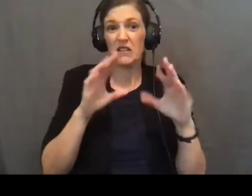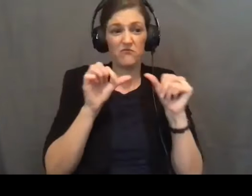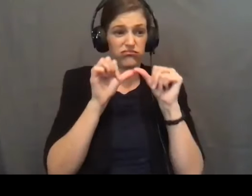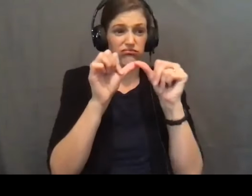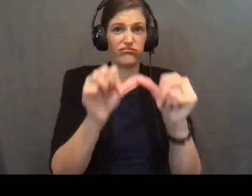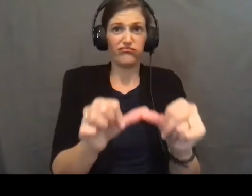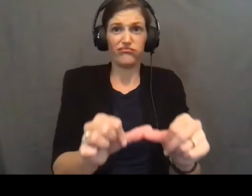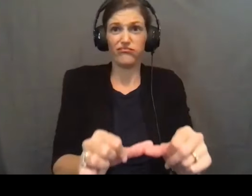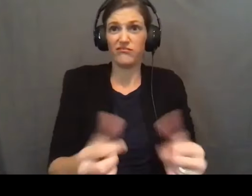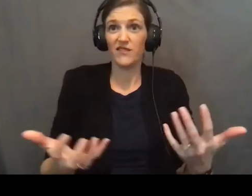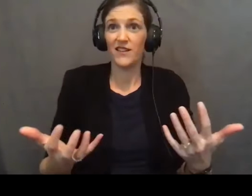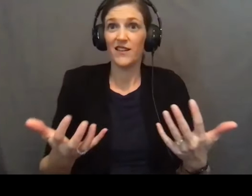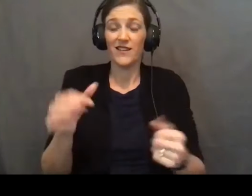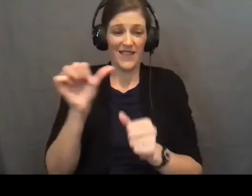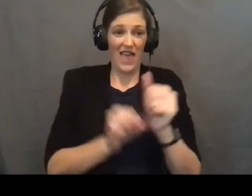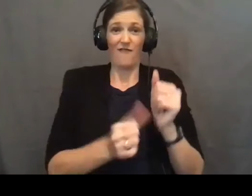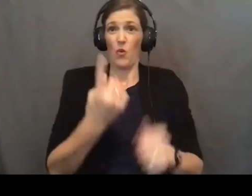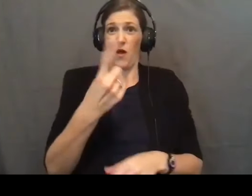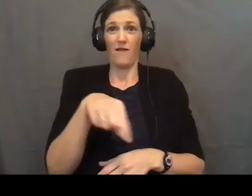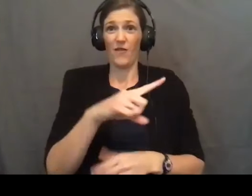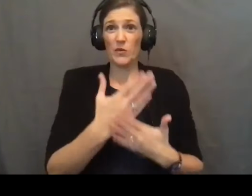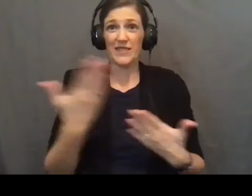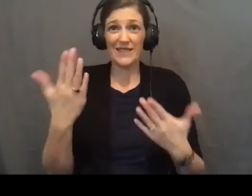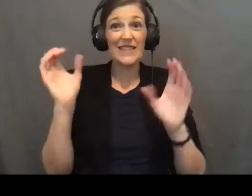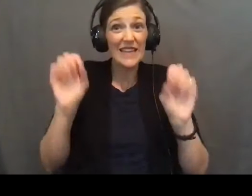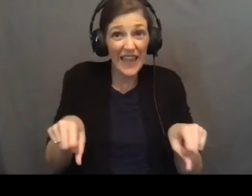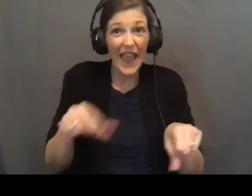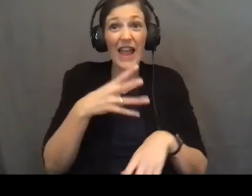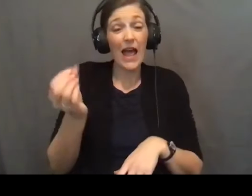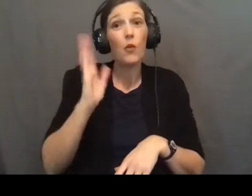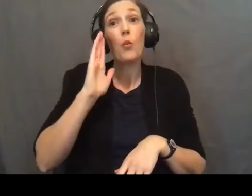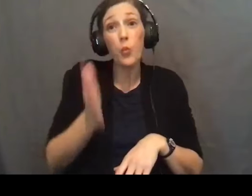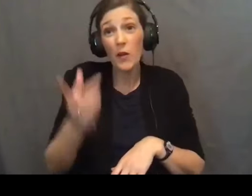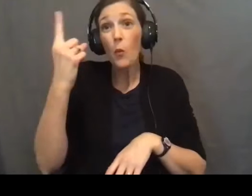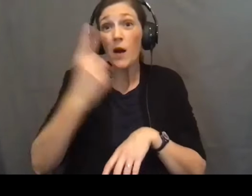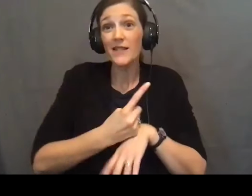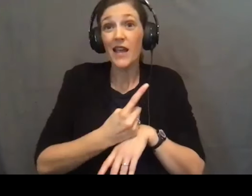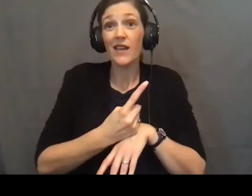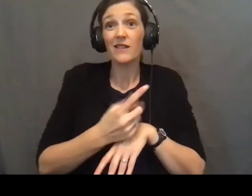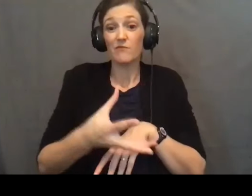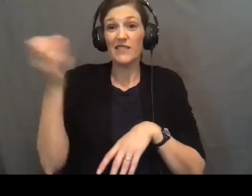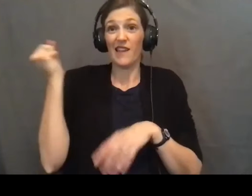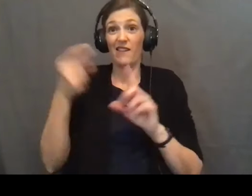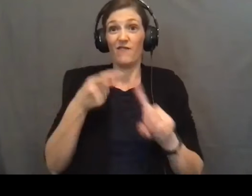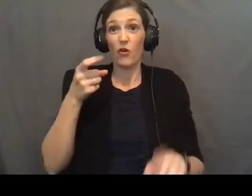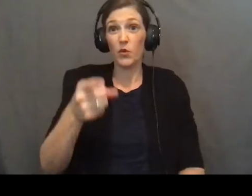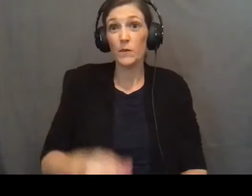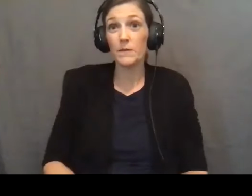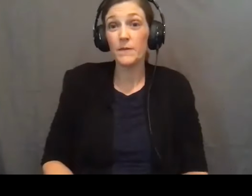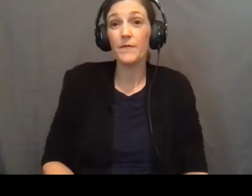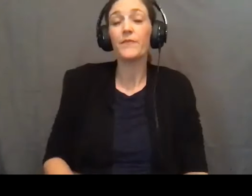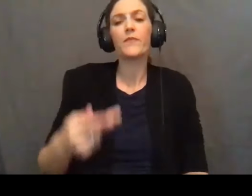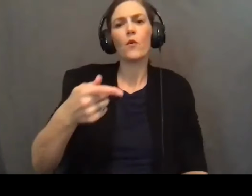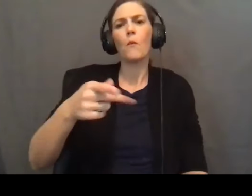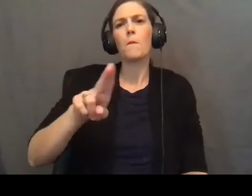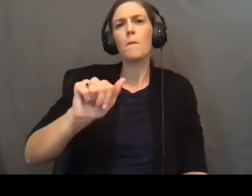because every single one of those can and one day will be taken away from you. So Paul's trying